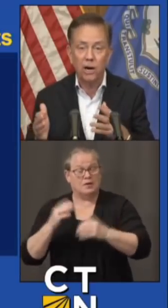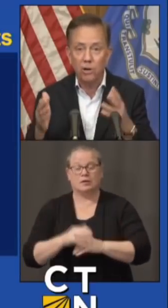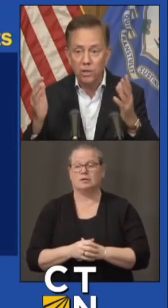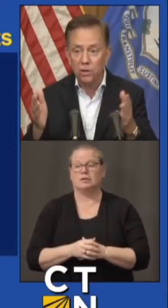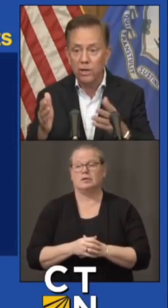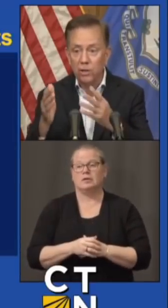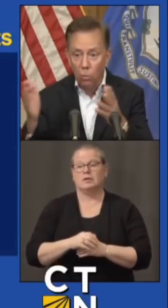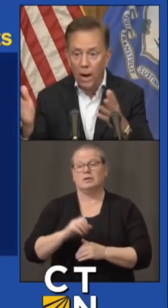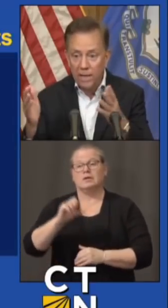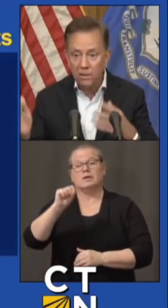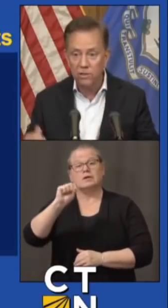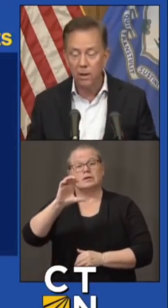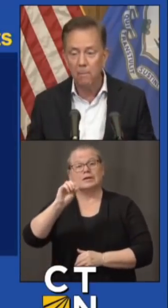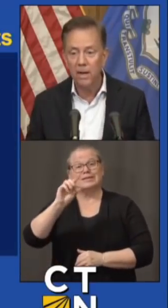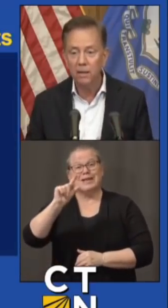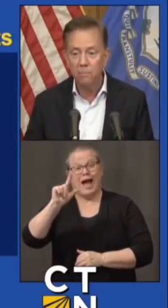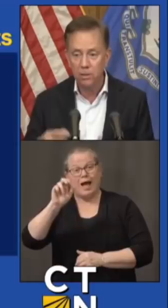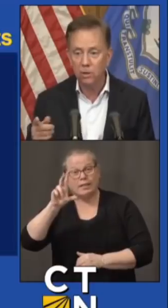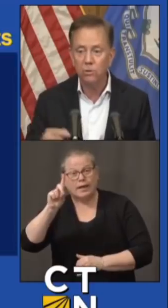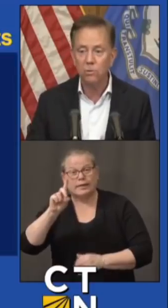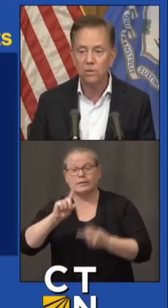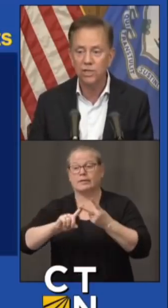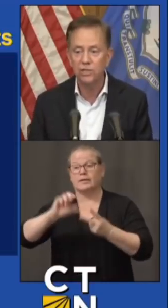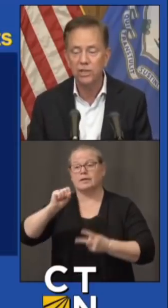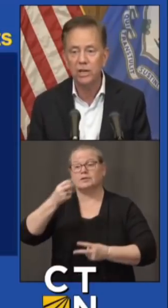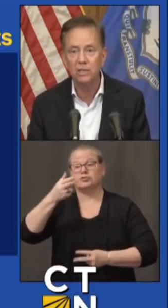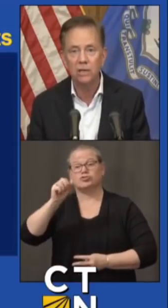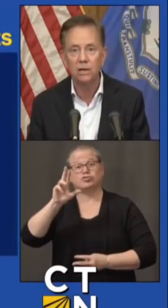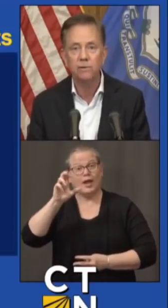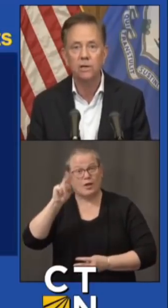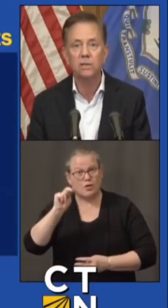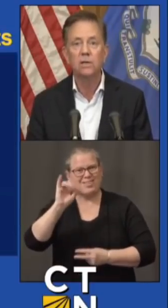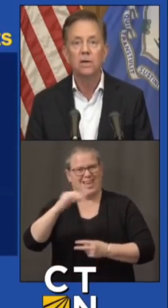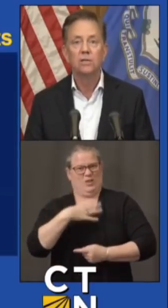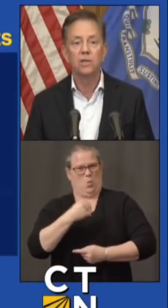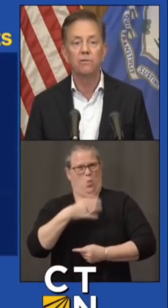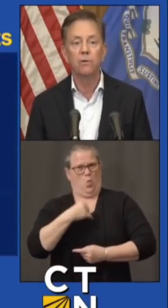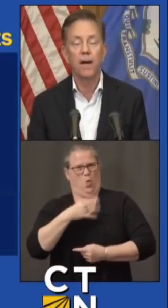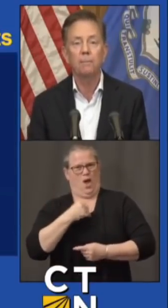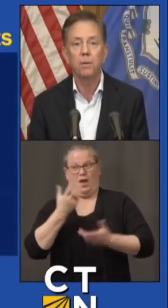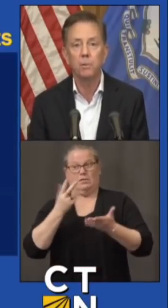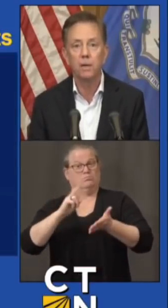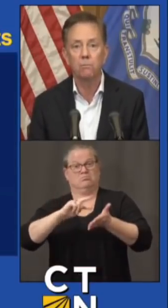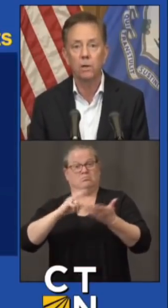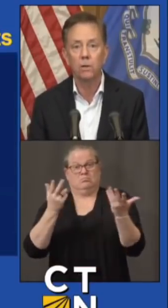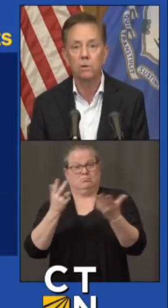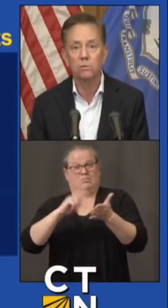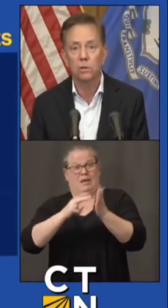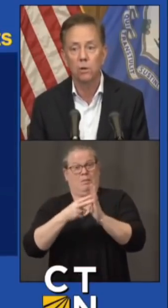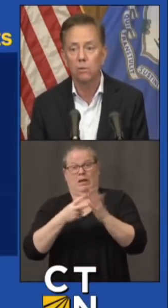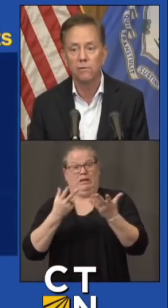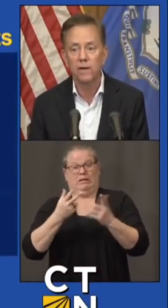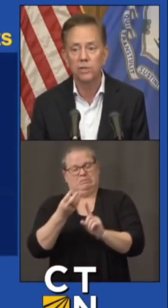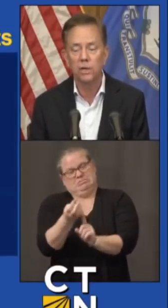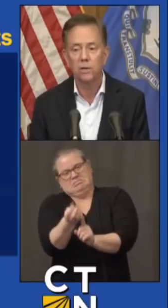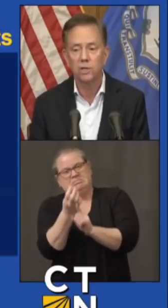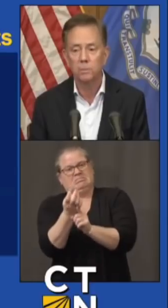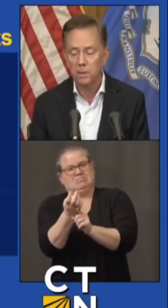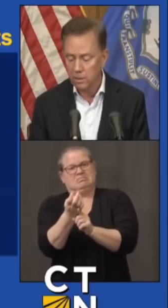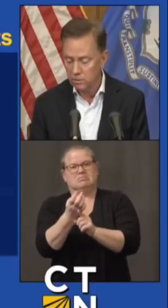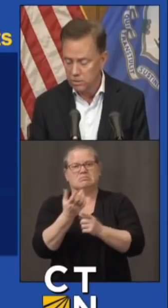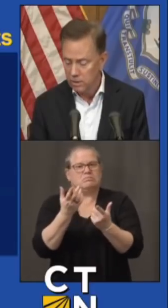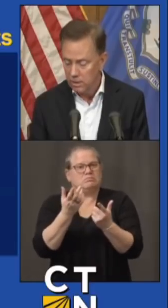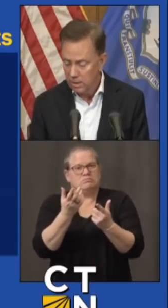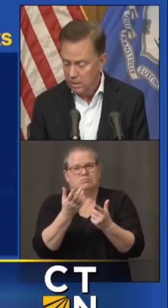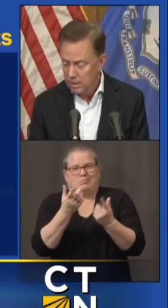or Sharon, you're in the white. There's not many, but go to ct.gov. You can see if you happen to be in one of those low infection areas,